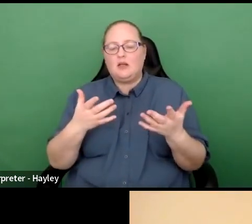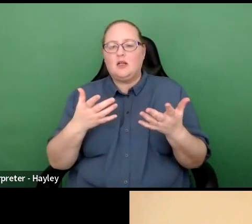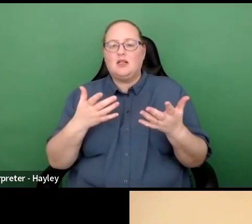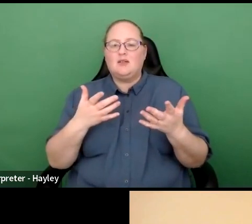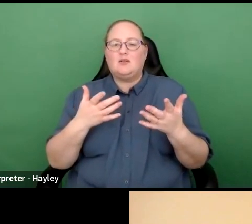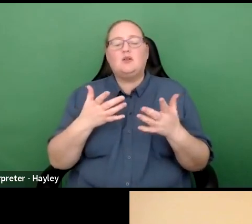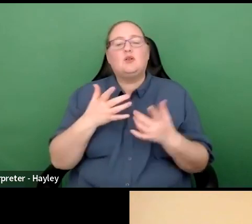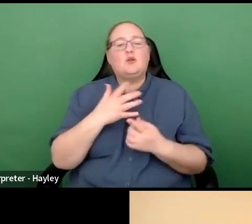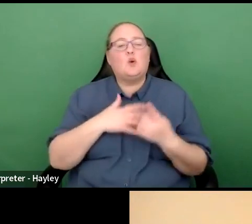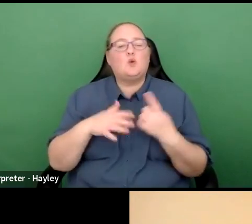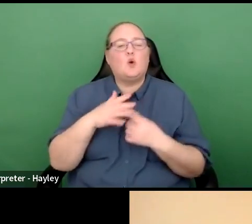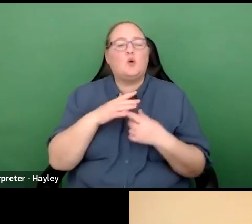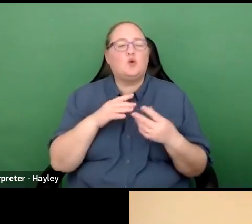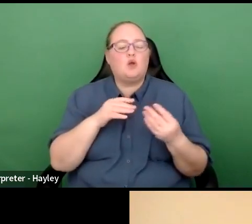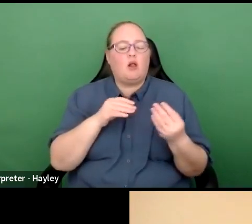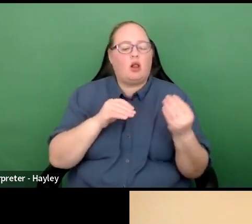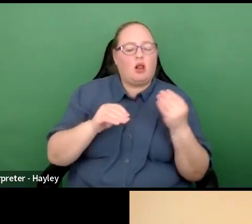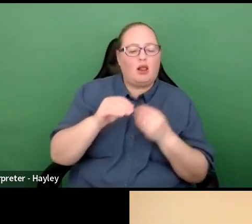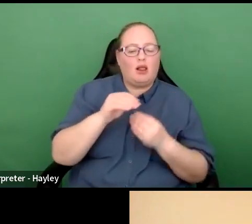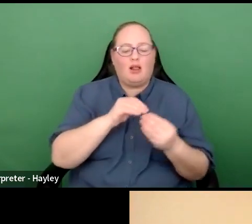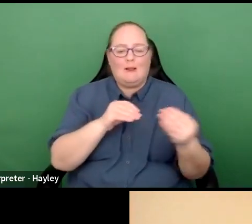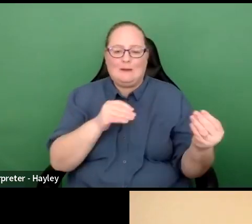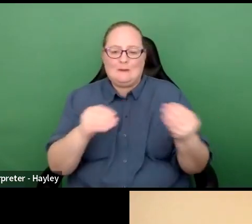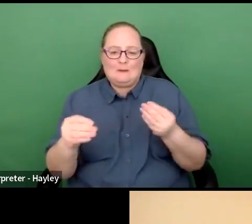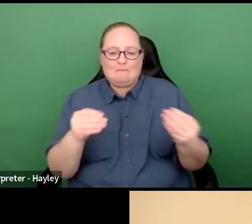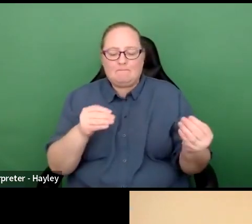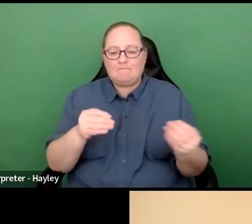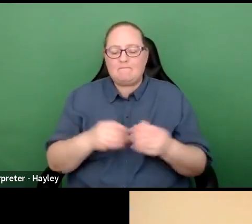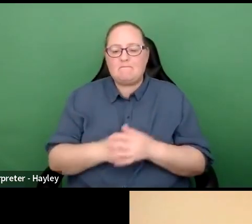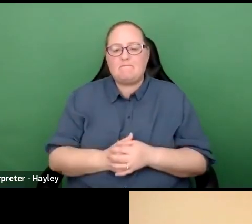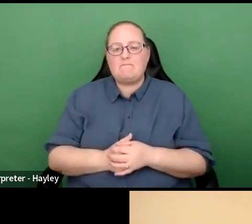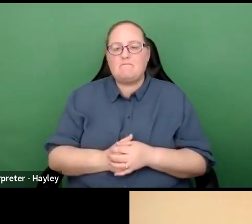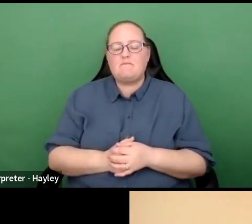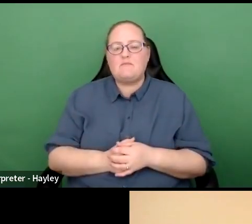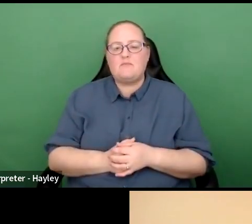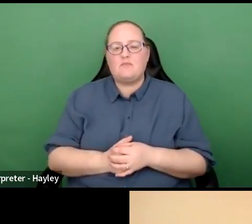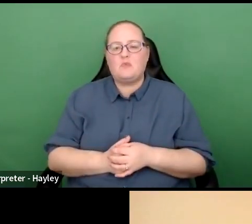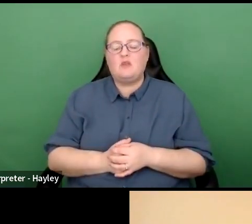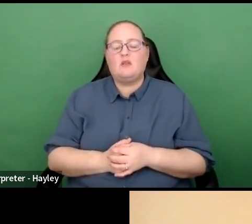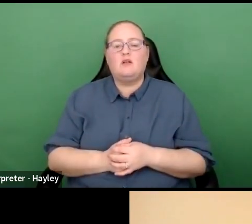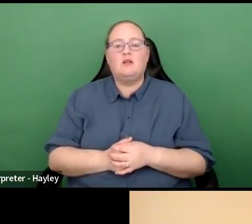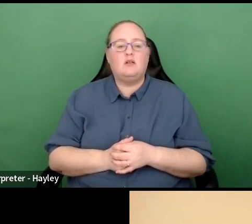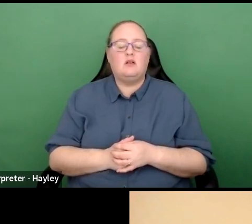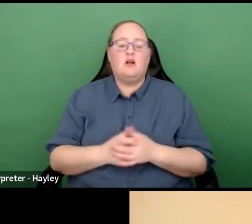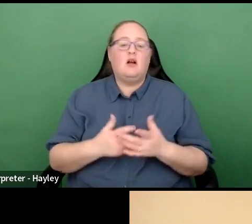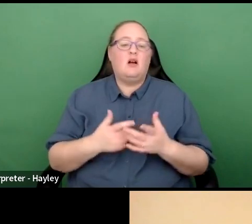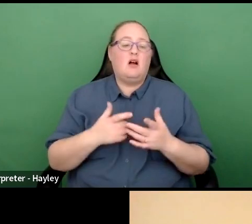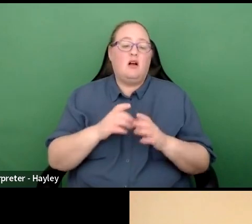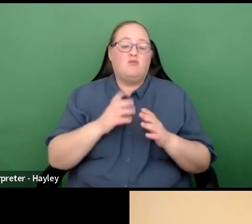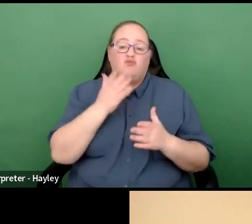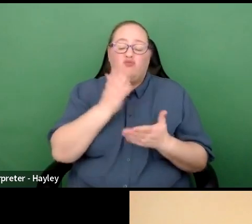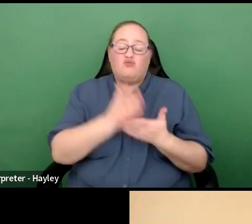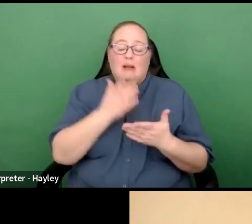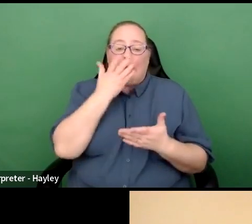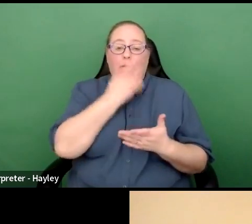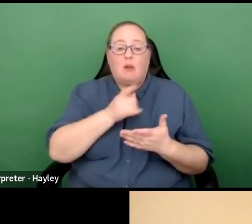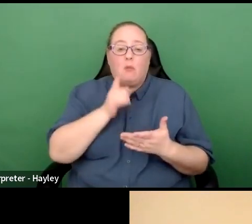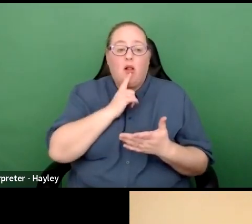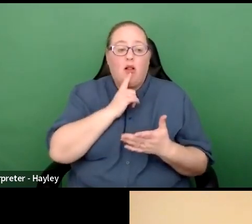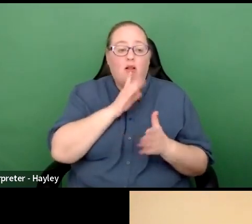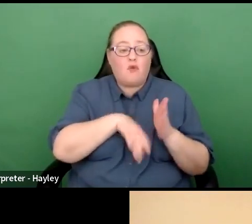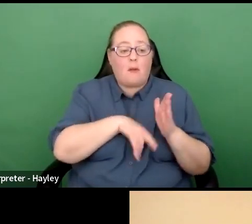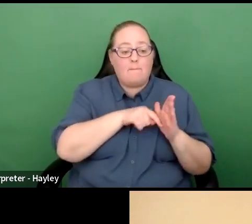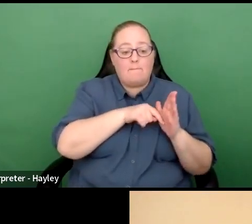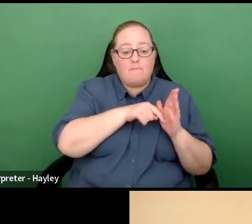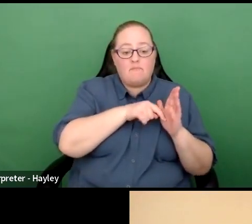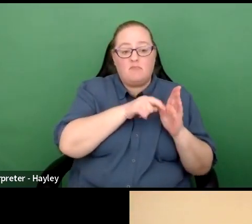of social mobility. What I also find is that, you know, people of all kinds of groups joined the Communist Party, but not all did. Those